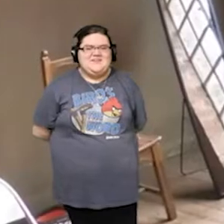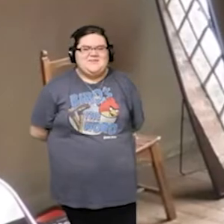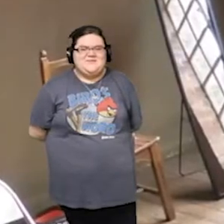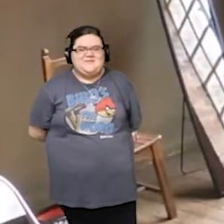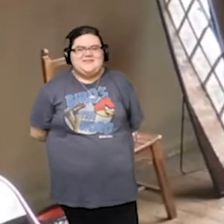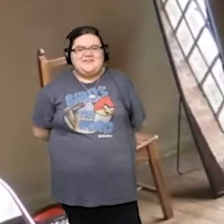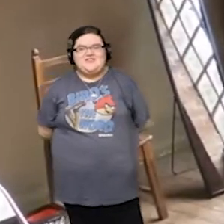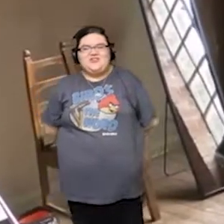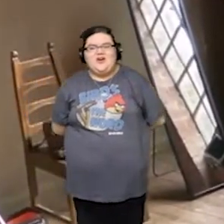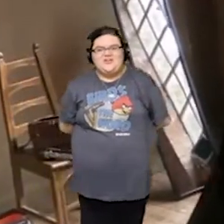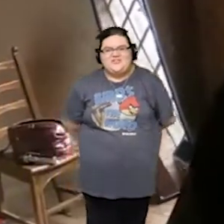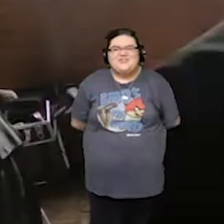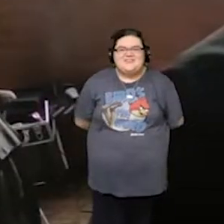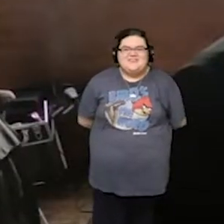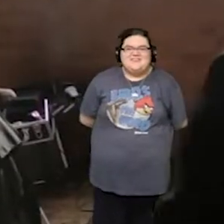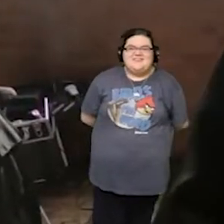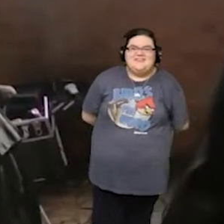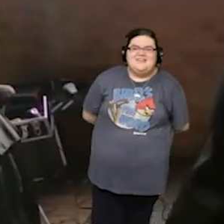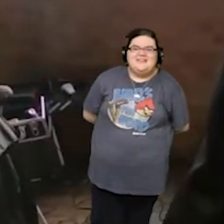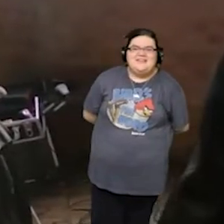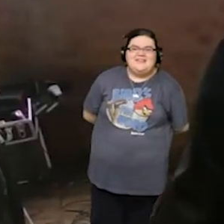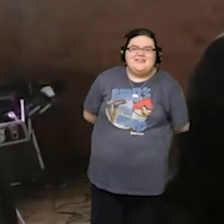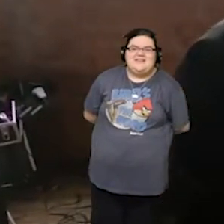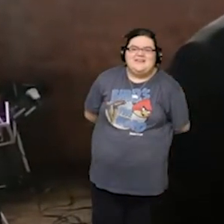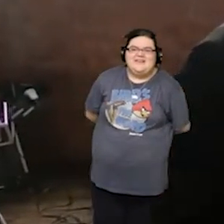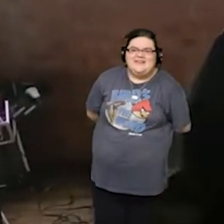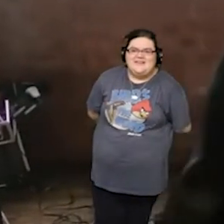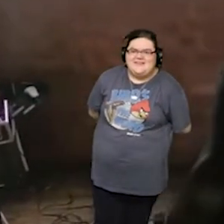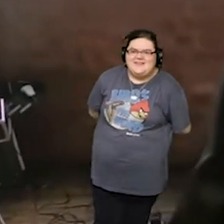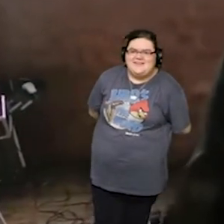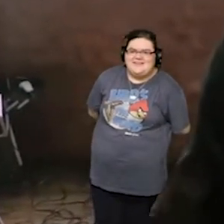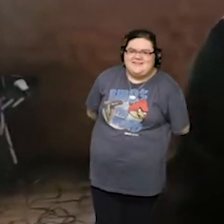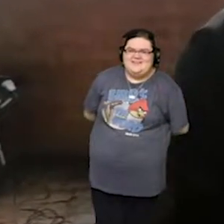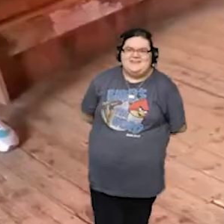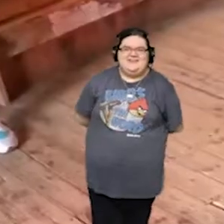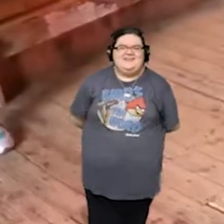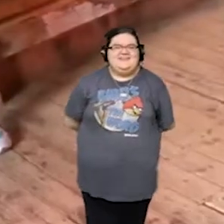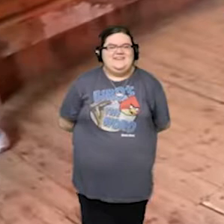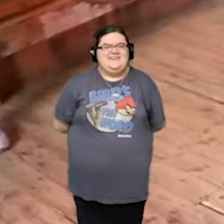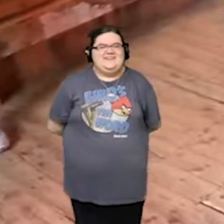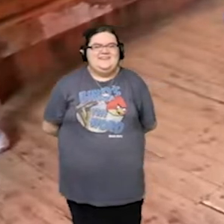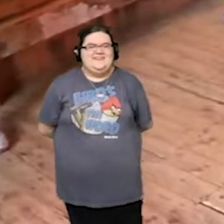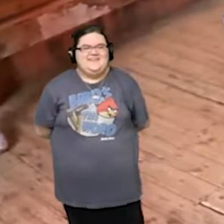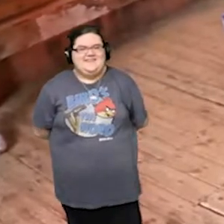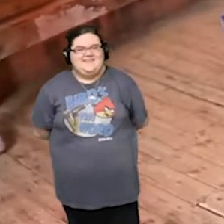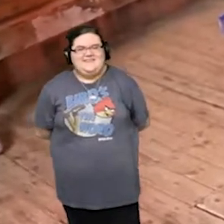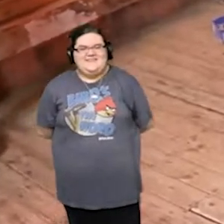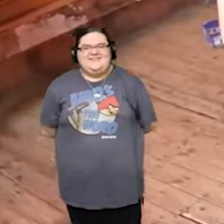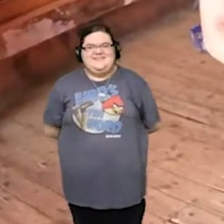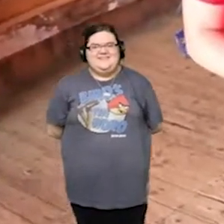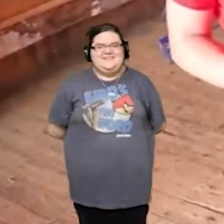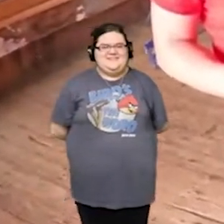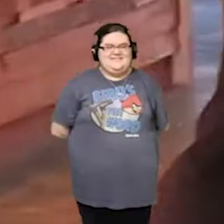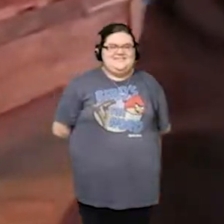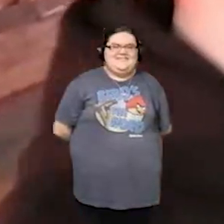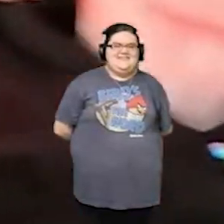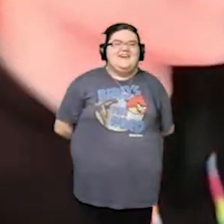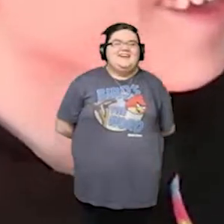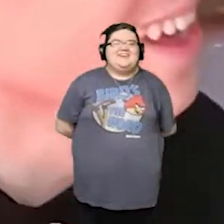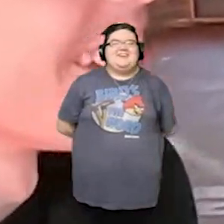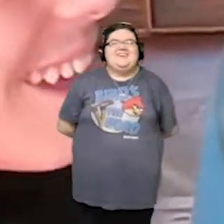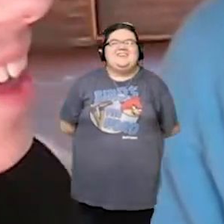Josh did that, okay? Josh! I even gave them a gift certificate for a free video. Who wants to go next? Me, I do. You do.